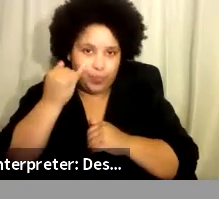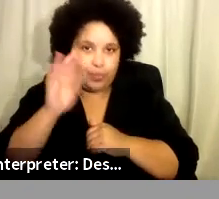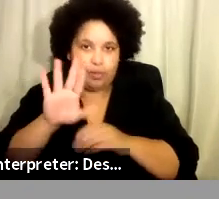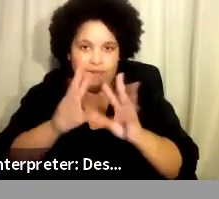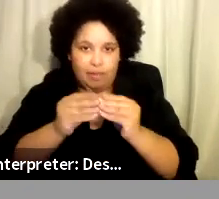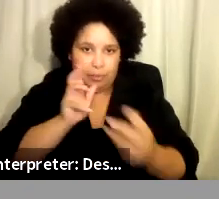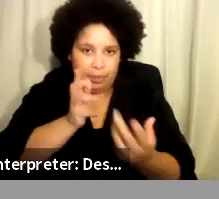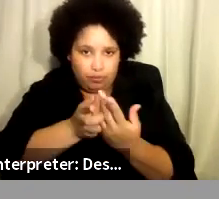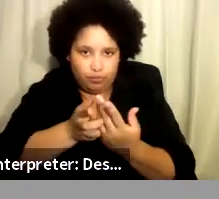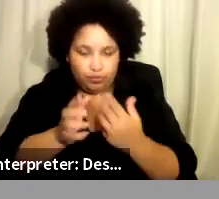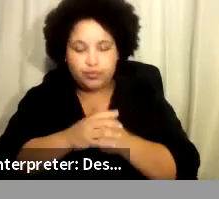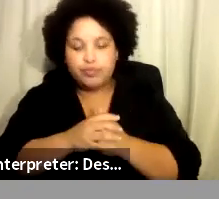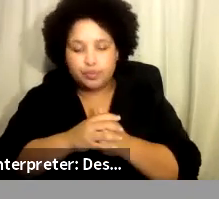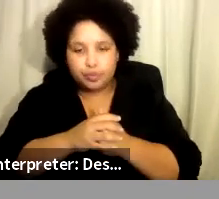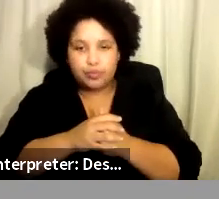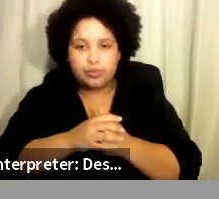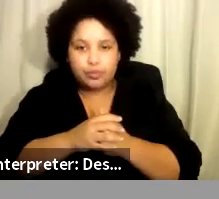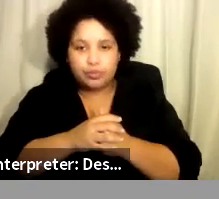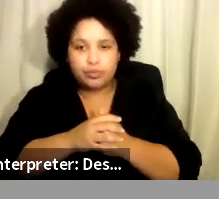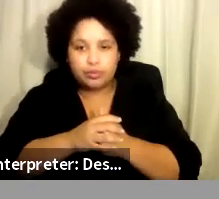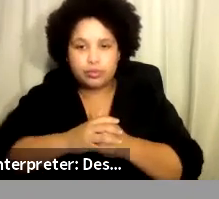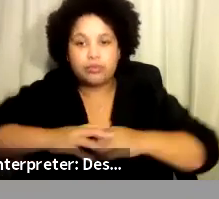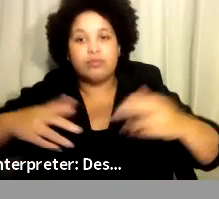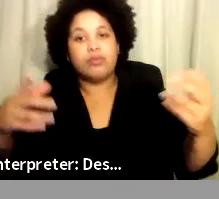is in right now.